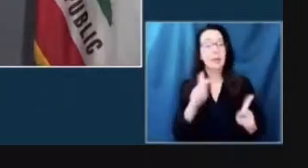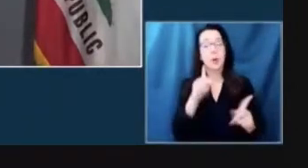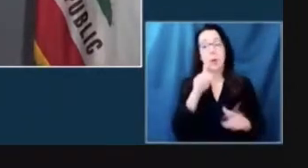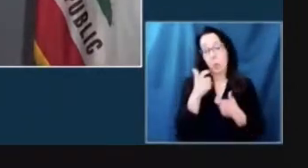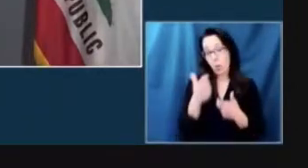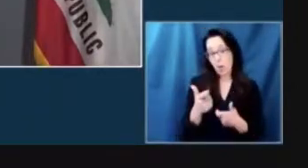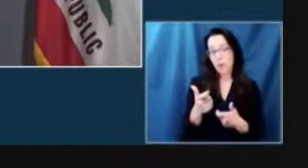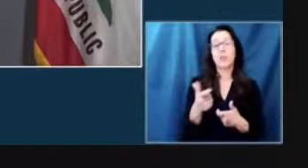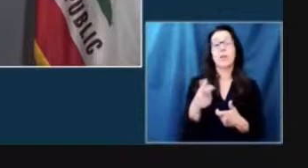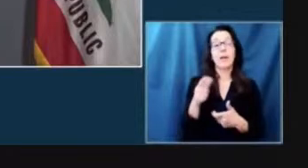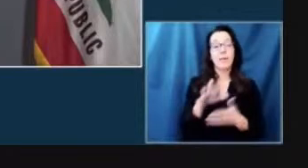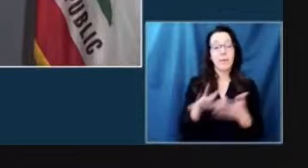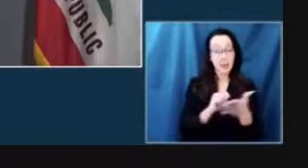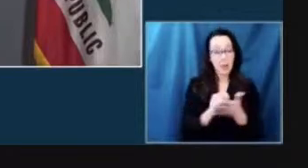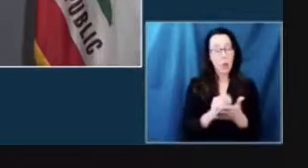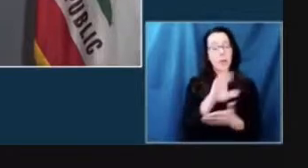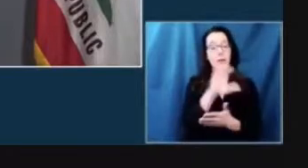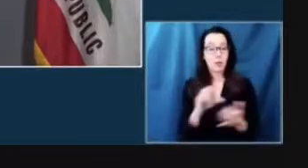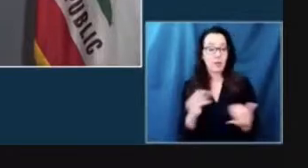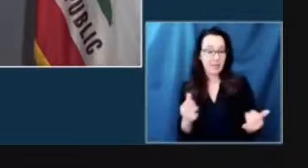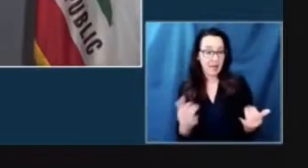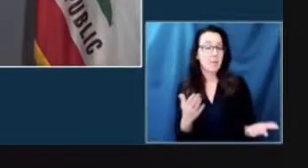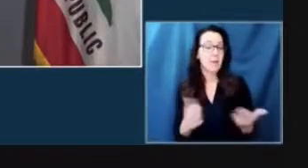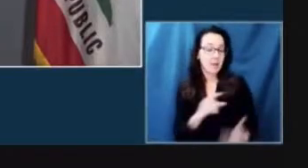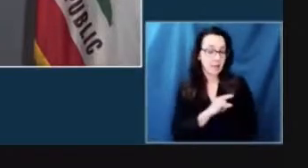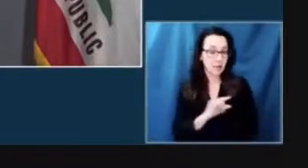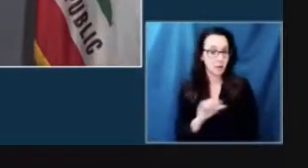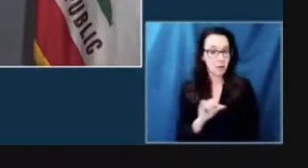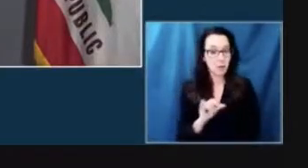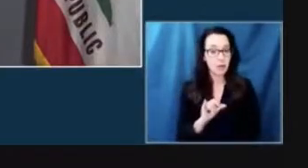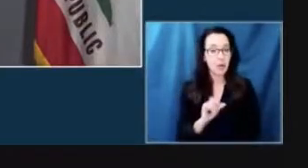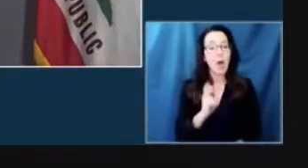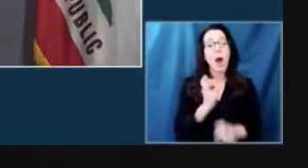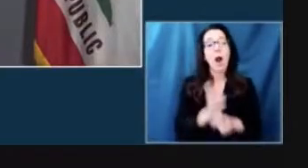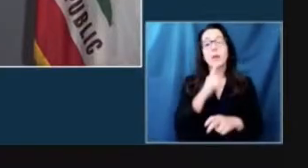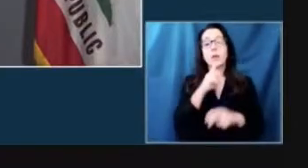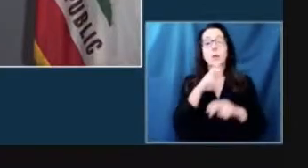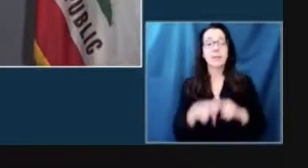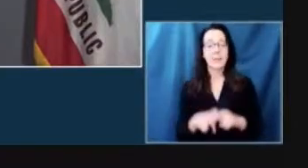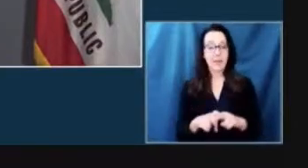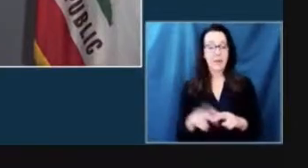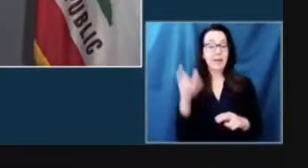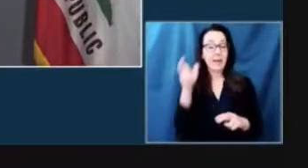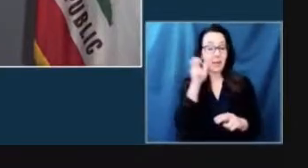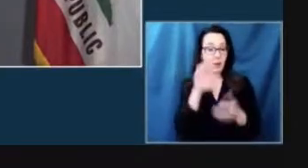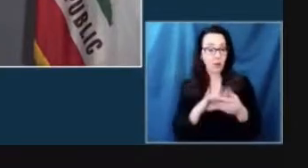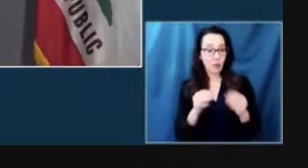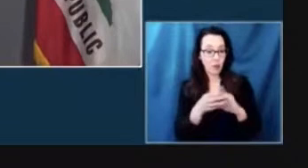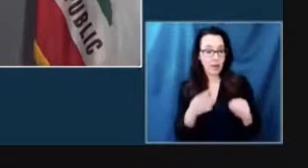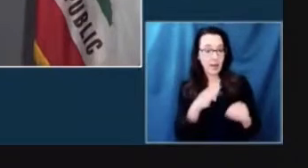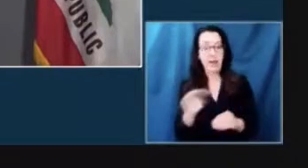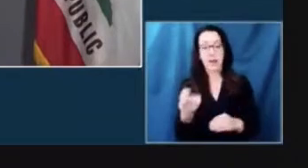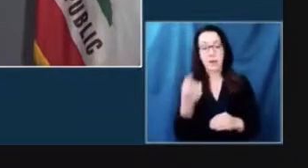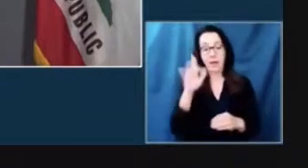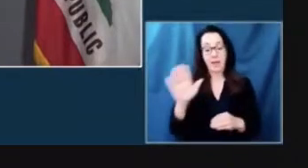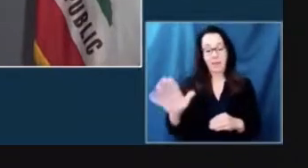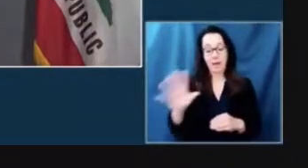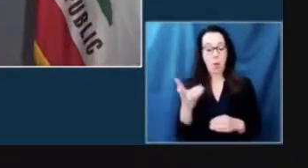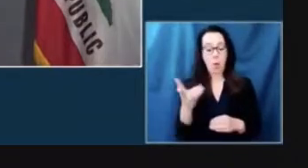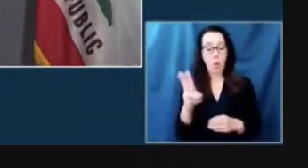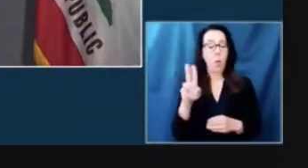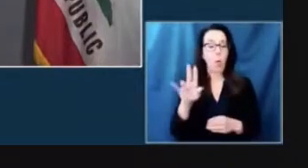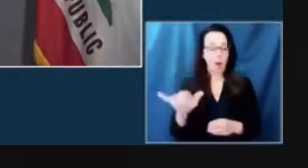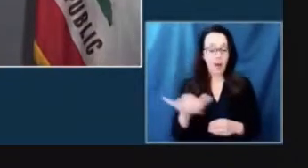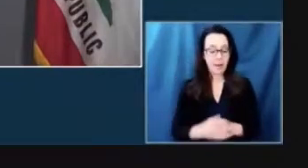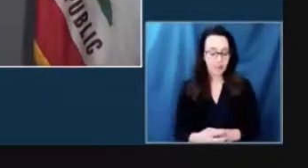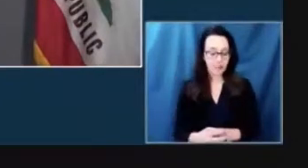that too. It is much harder to sit down with someone and hear their story and understand their why. We have an opportunity,